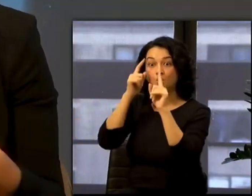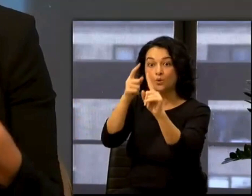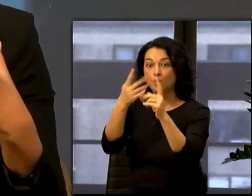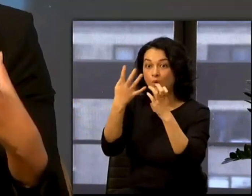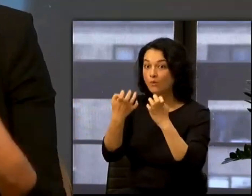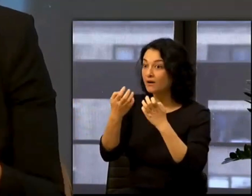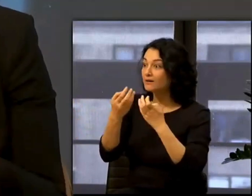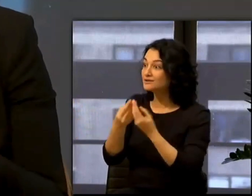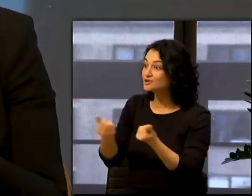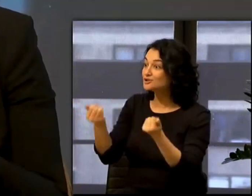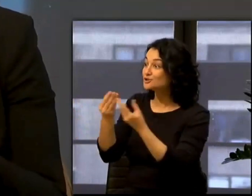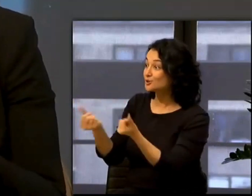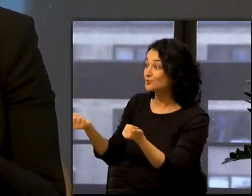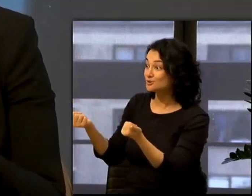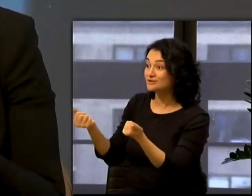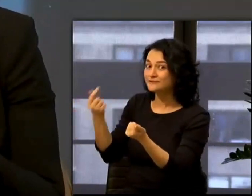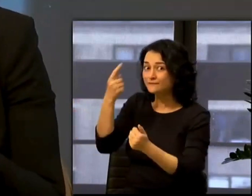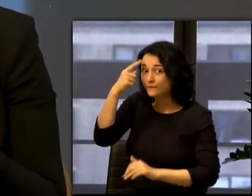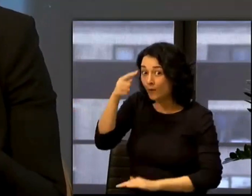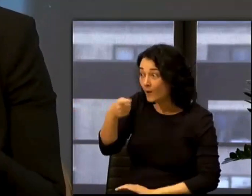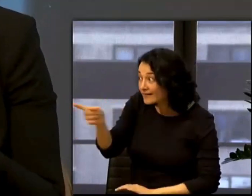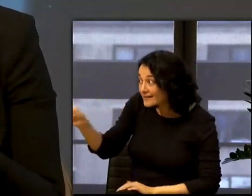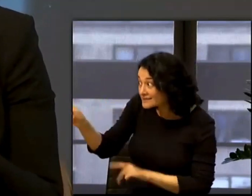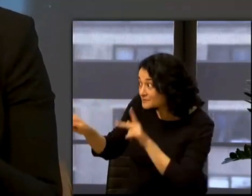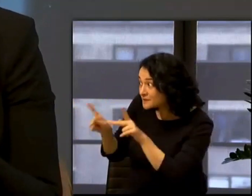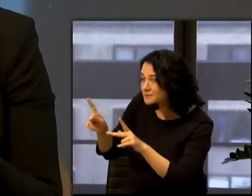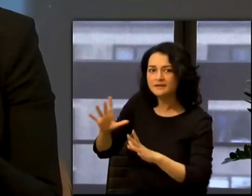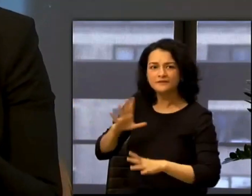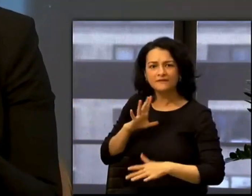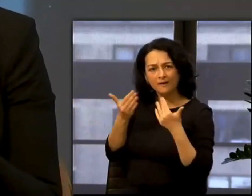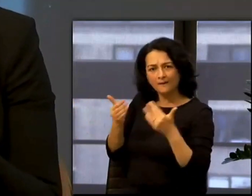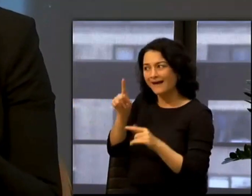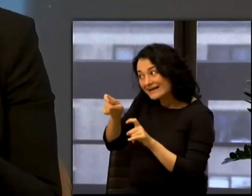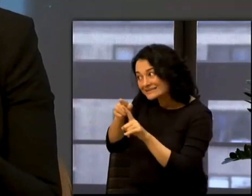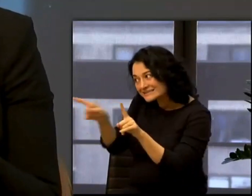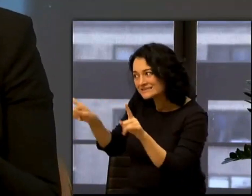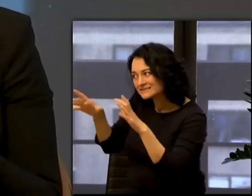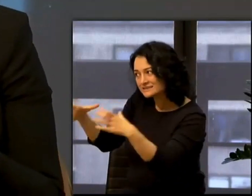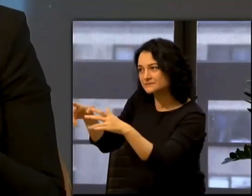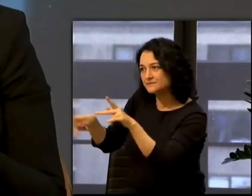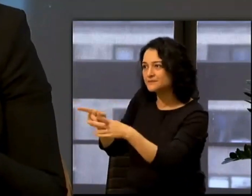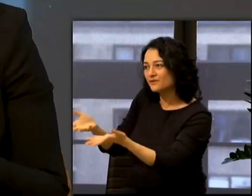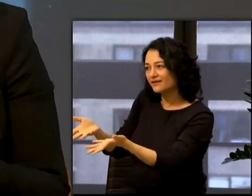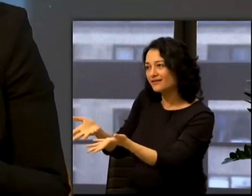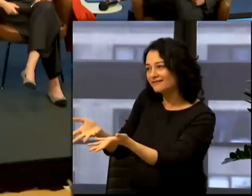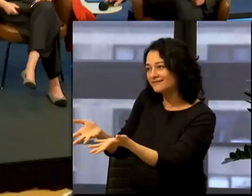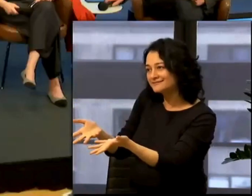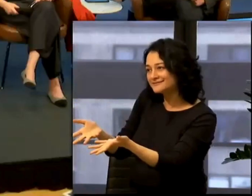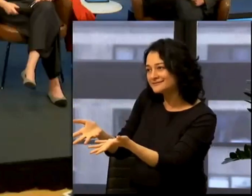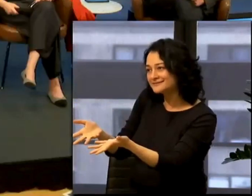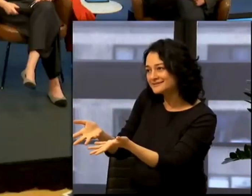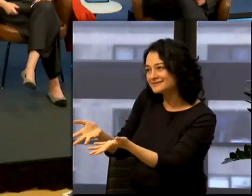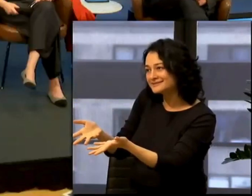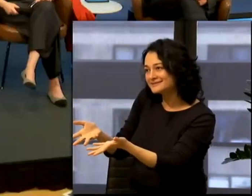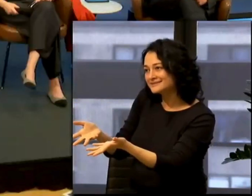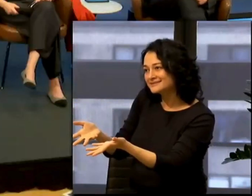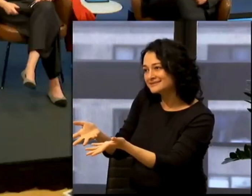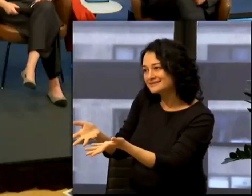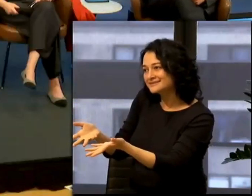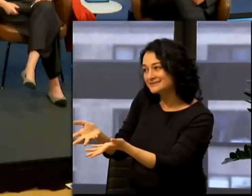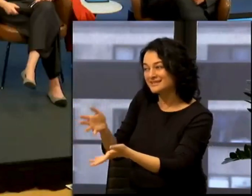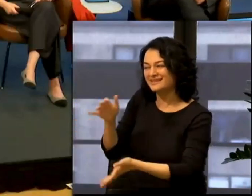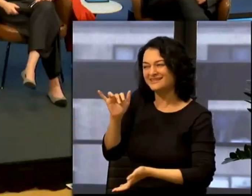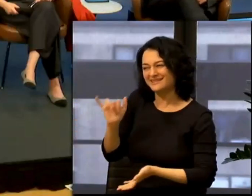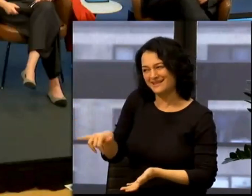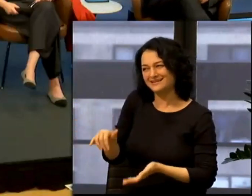just one example of kind of like how I've approached this work at Sage. I'll pause there. Okay, thank